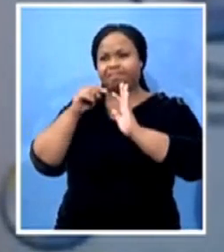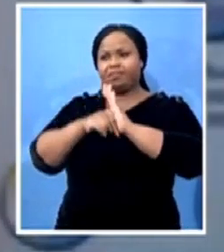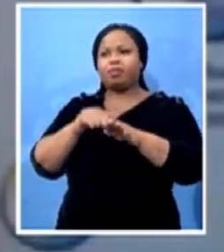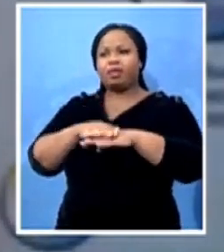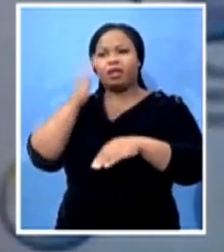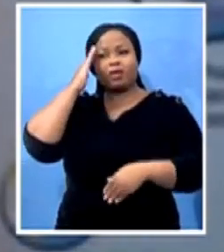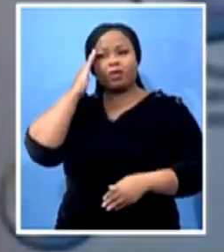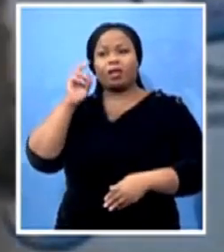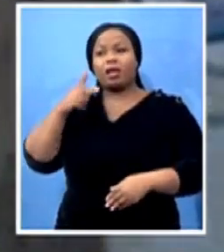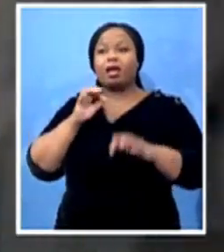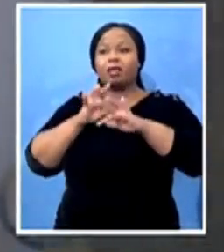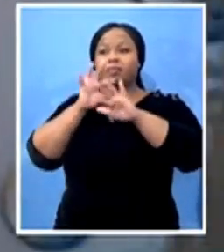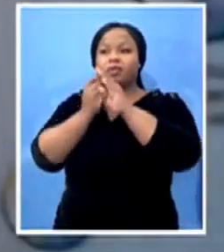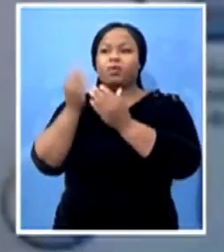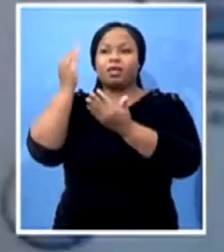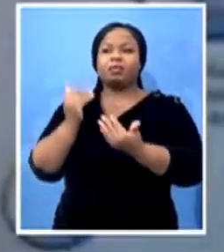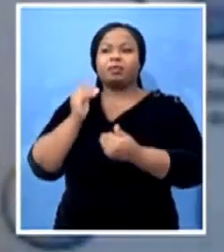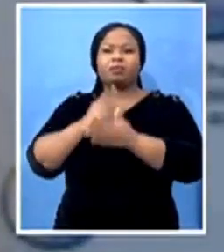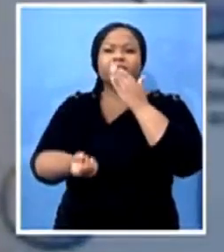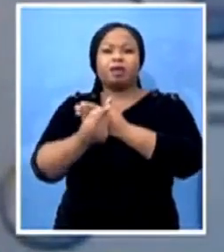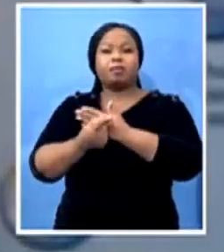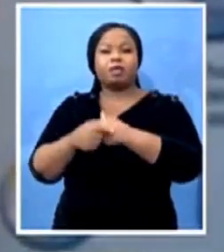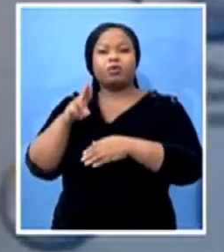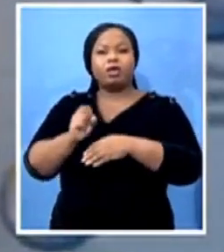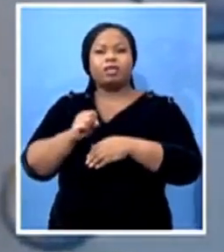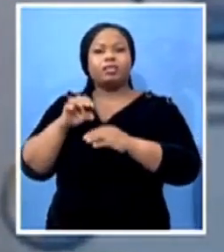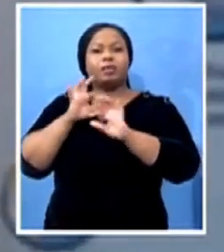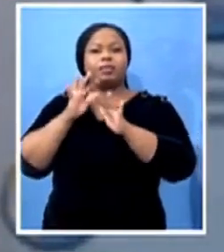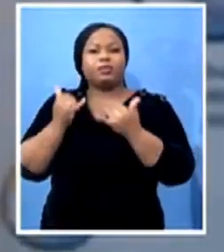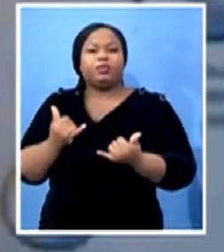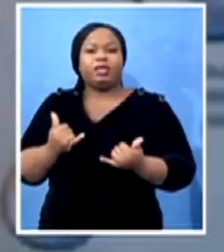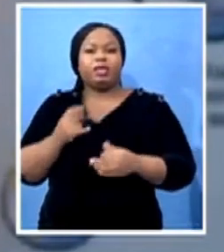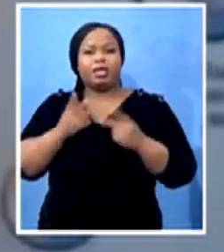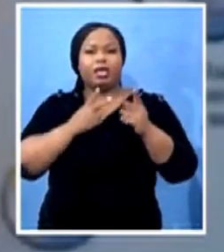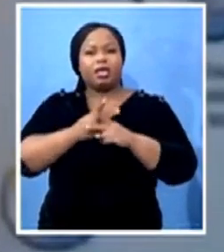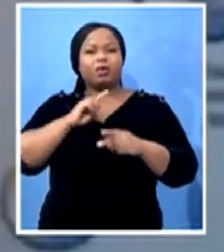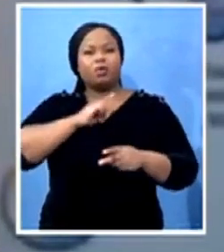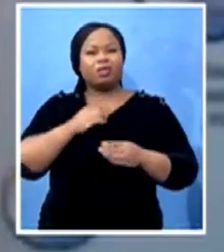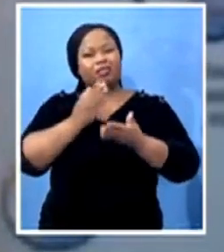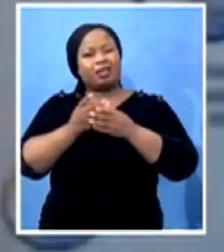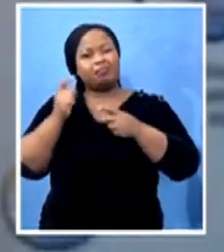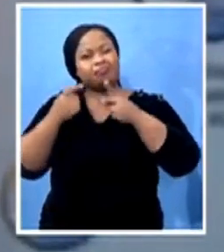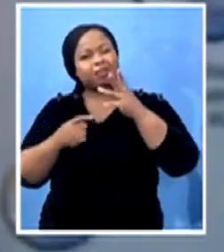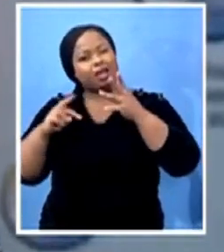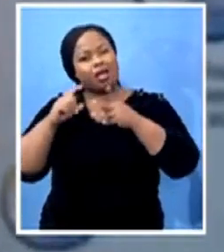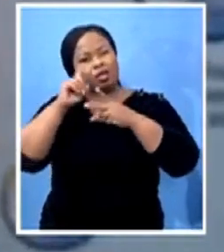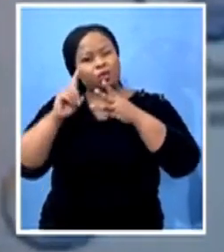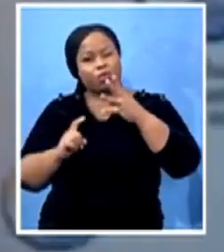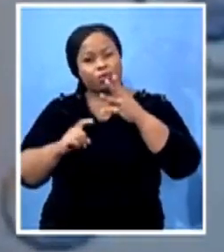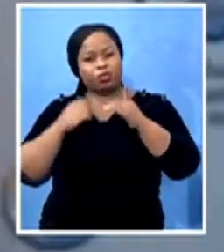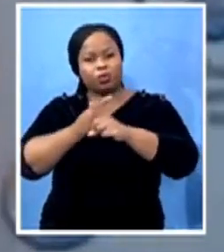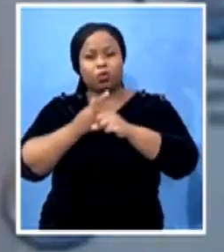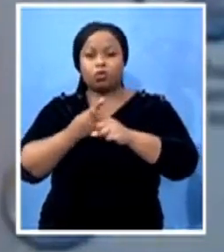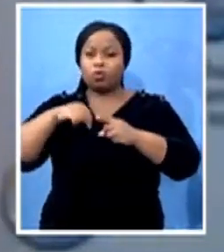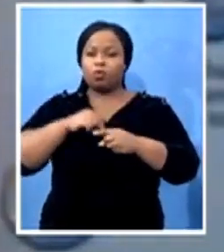to take place at the U.S. Embassy today. So those are just amongst the questions that we will ask some of the dignitaries here, in